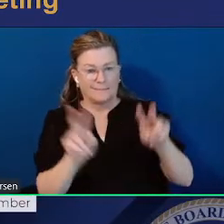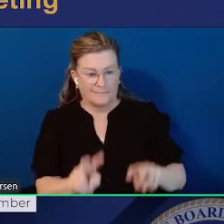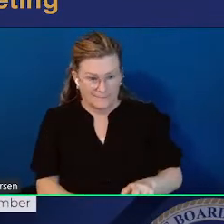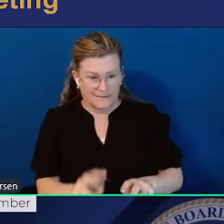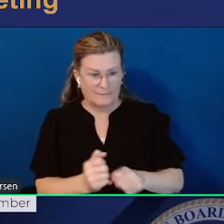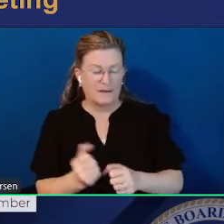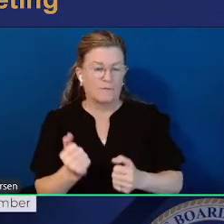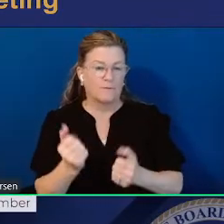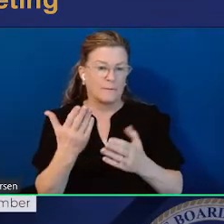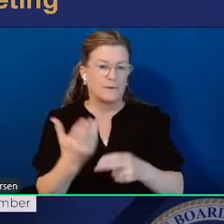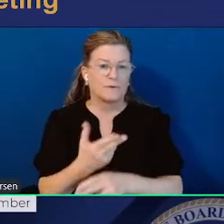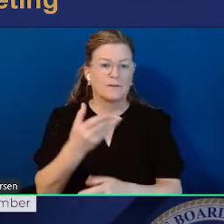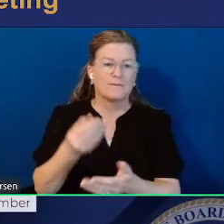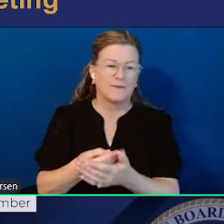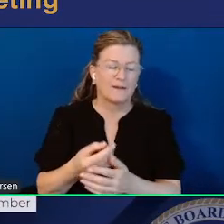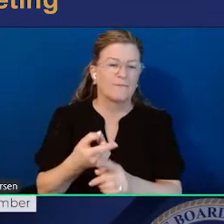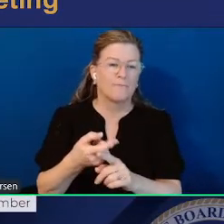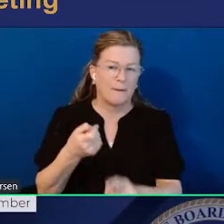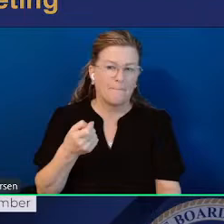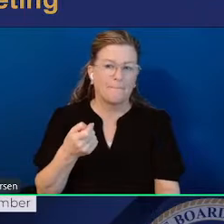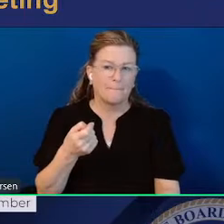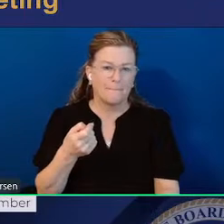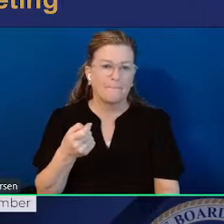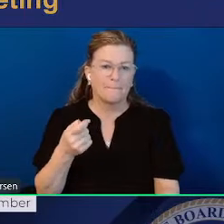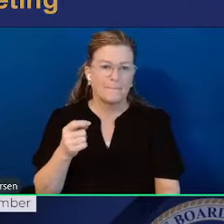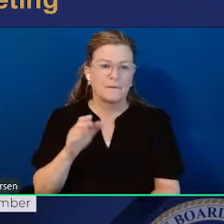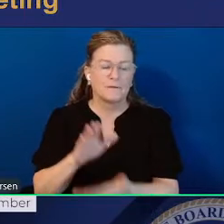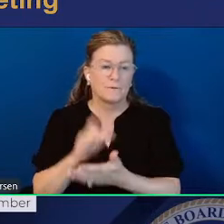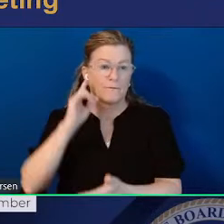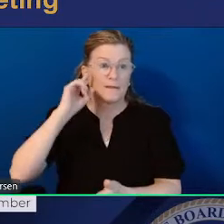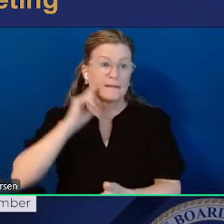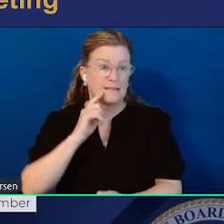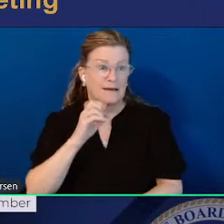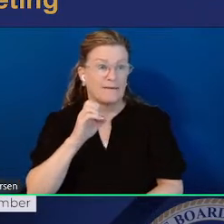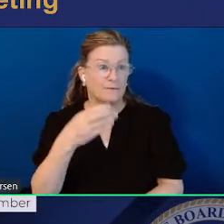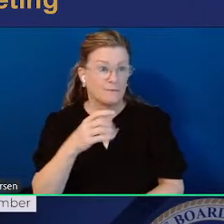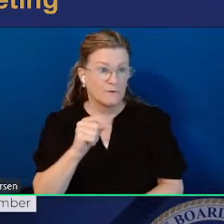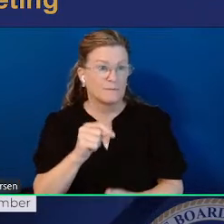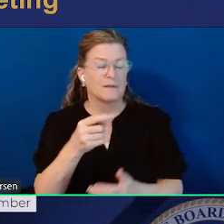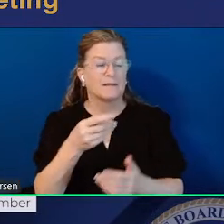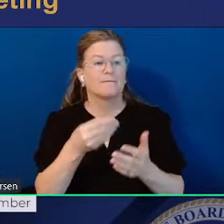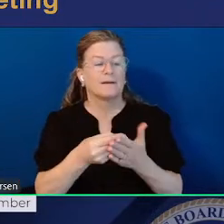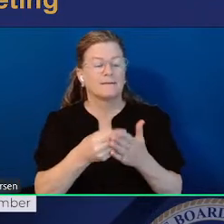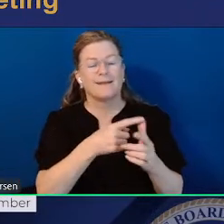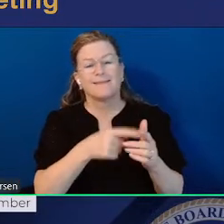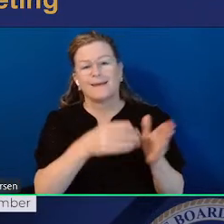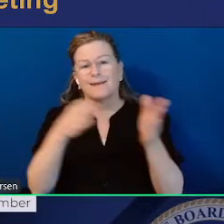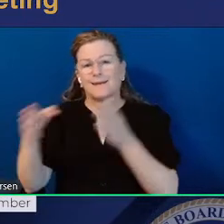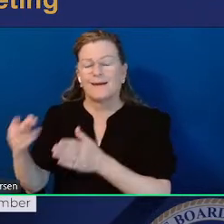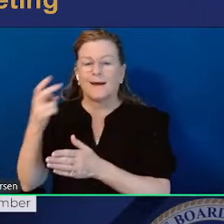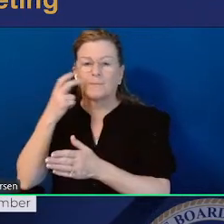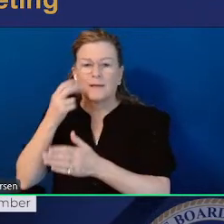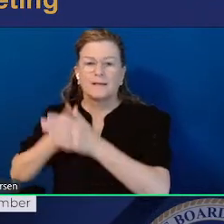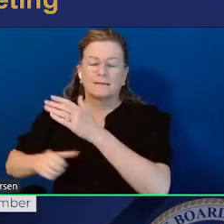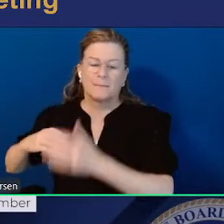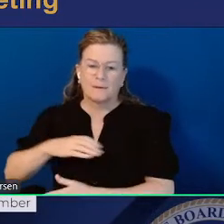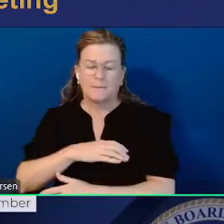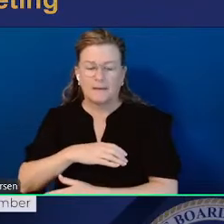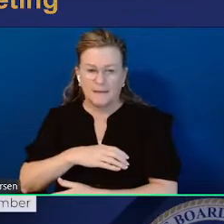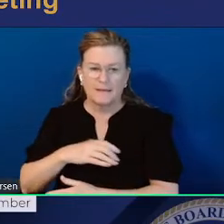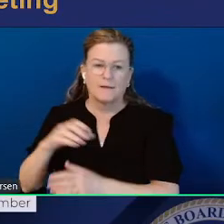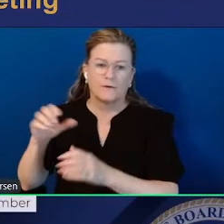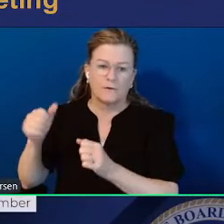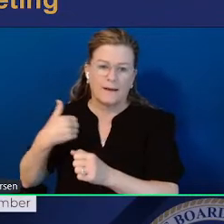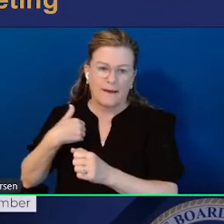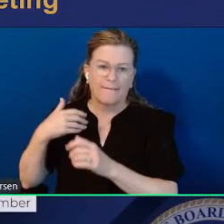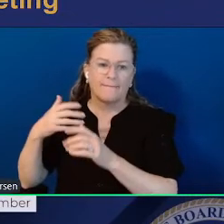the funds from the School for the Deaf enrichment funds, and then a blind one for the blind